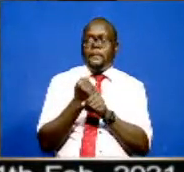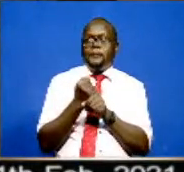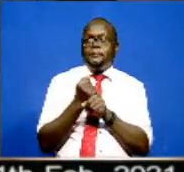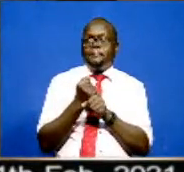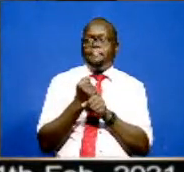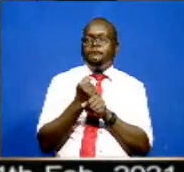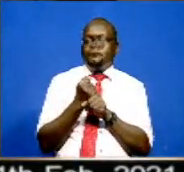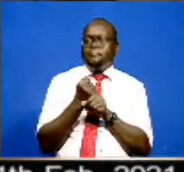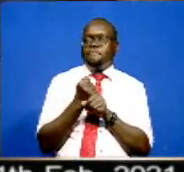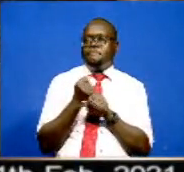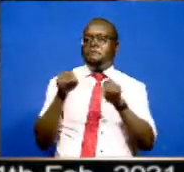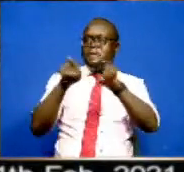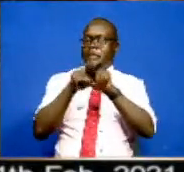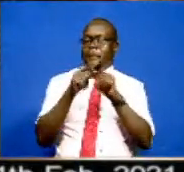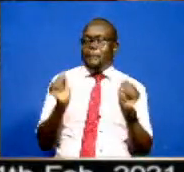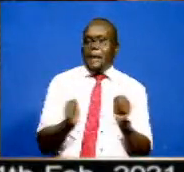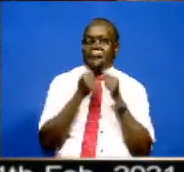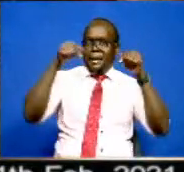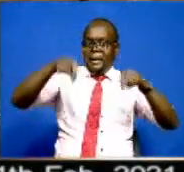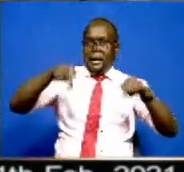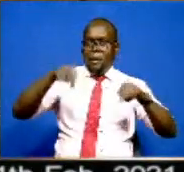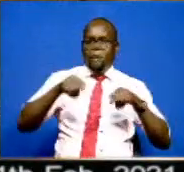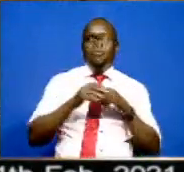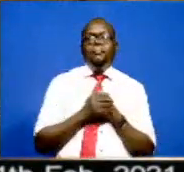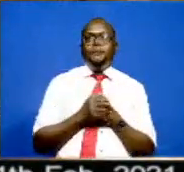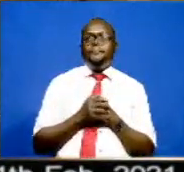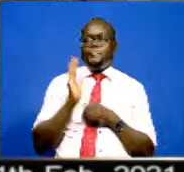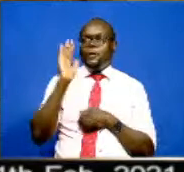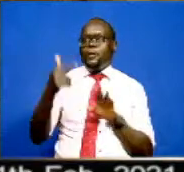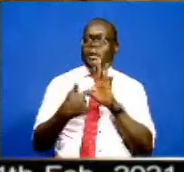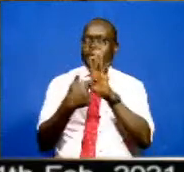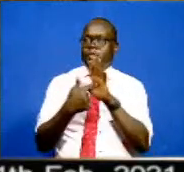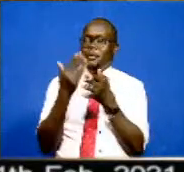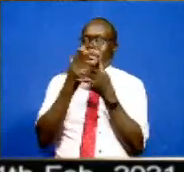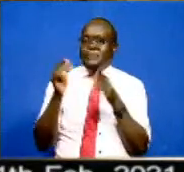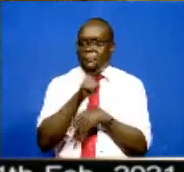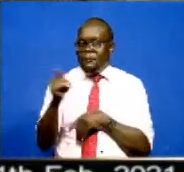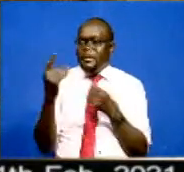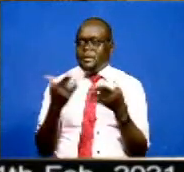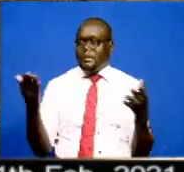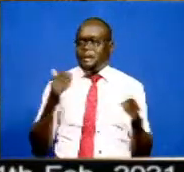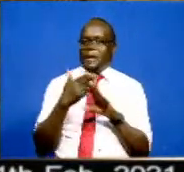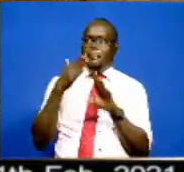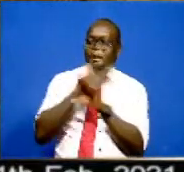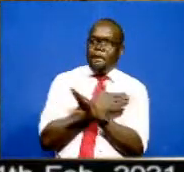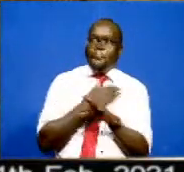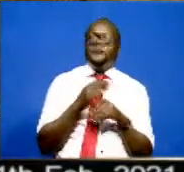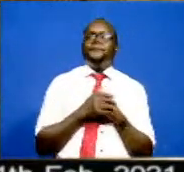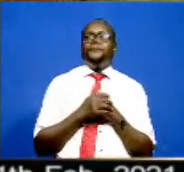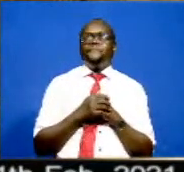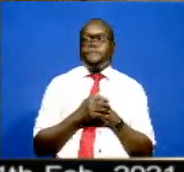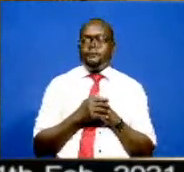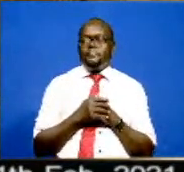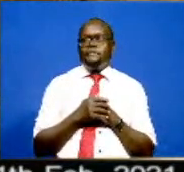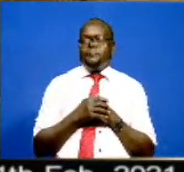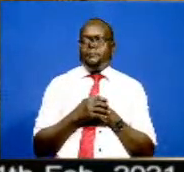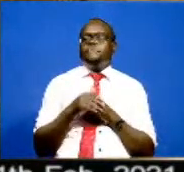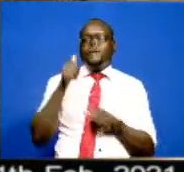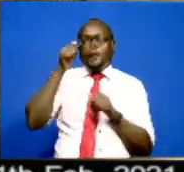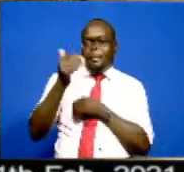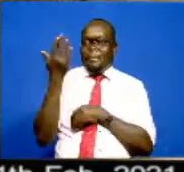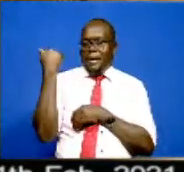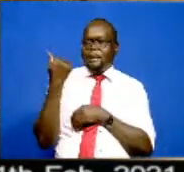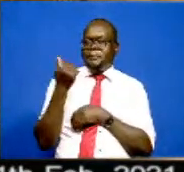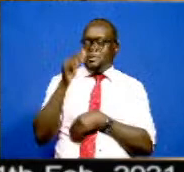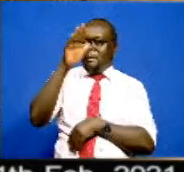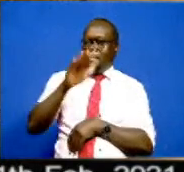of the moment. It's going to reflect on some of these things before you. You recall in the last